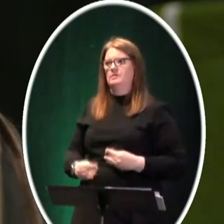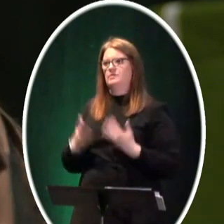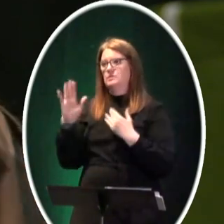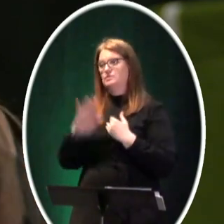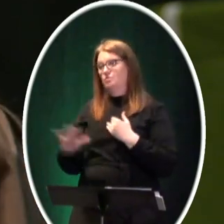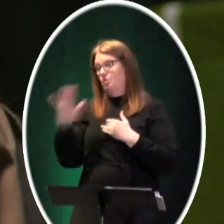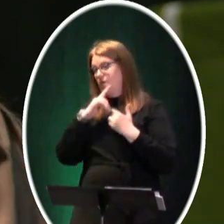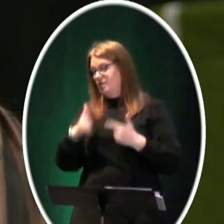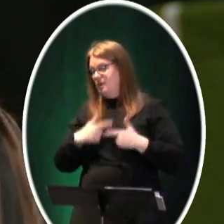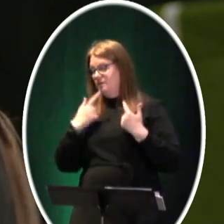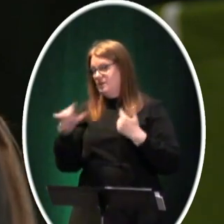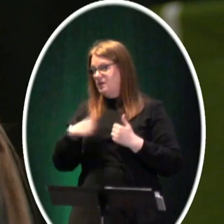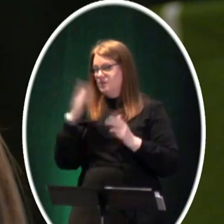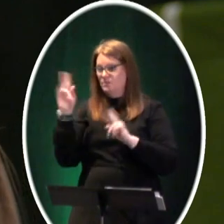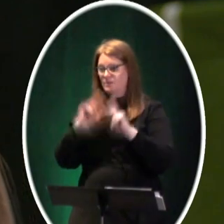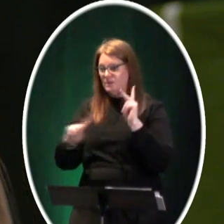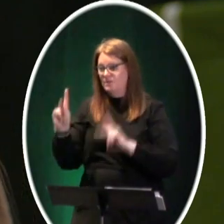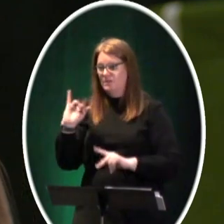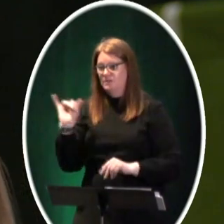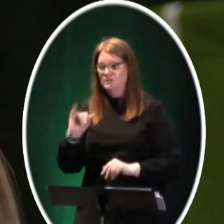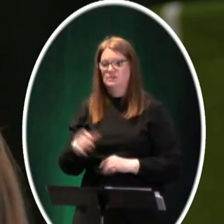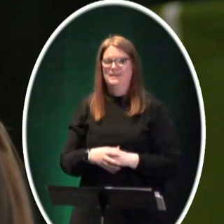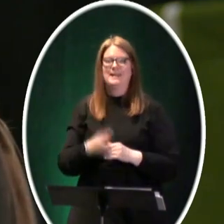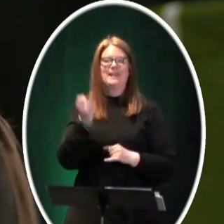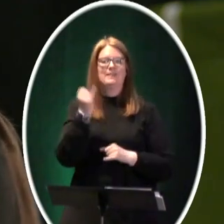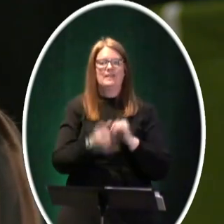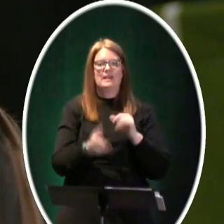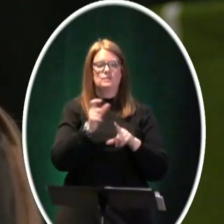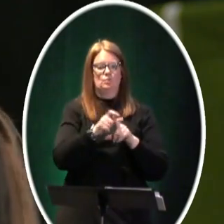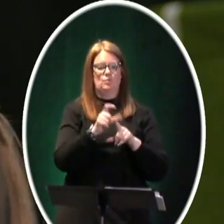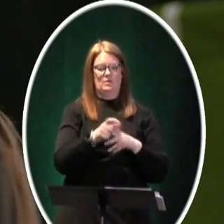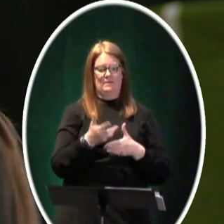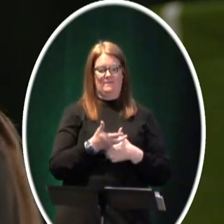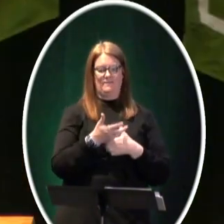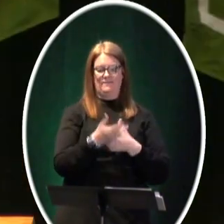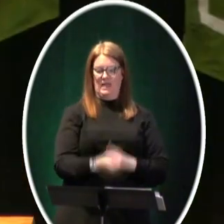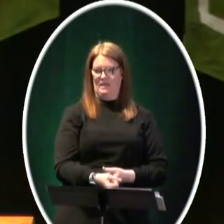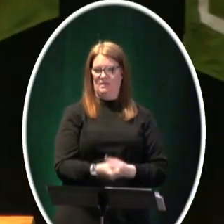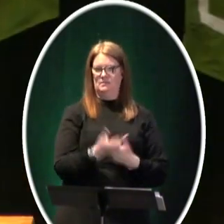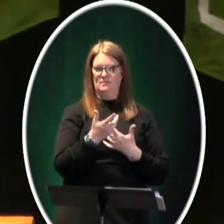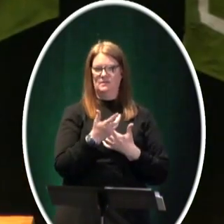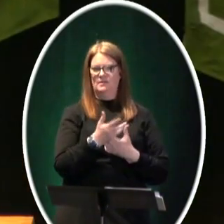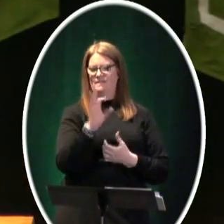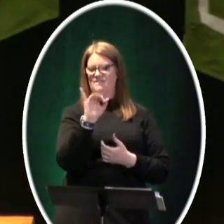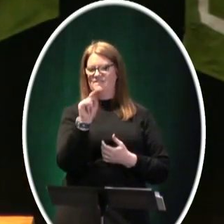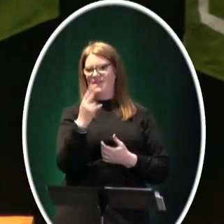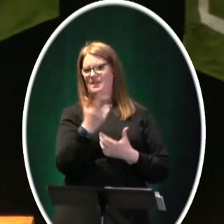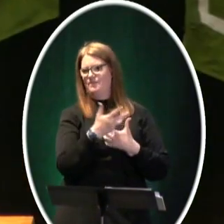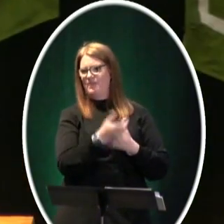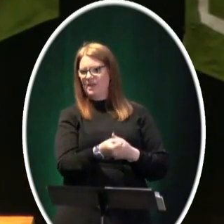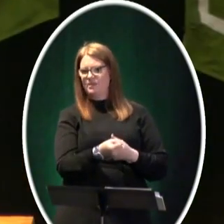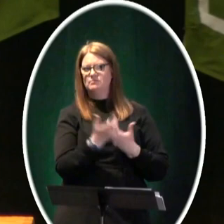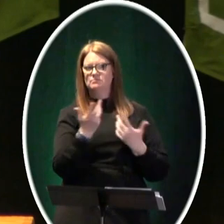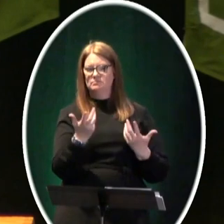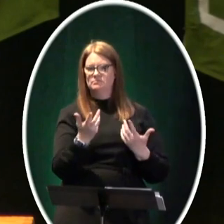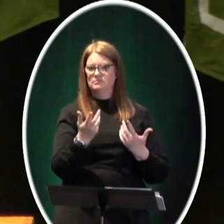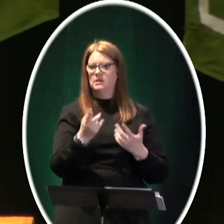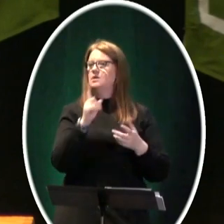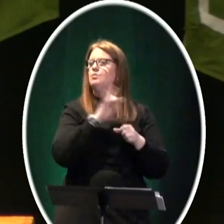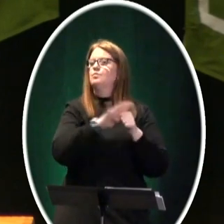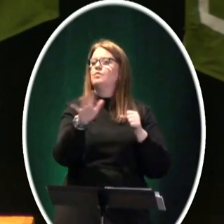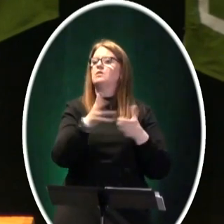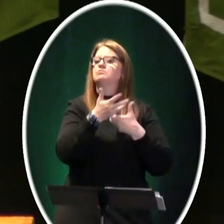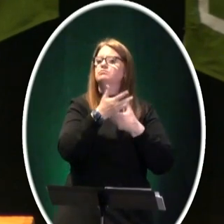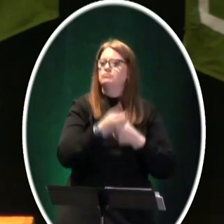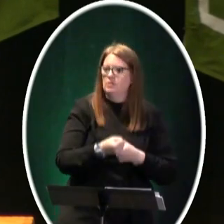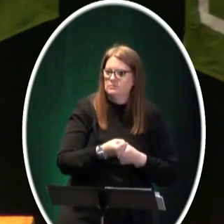as well. Now for my last word, faith. What is faith? Faith is having the complete trust